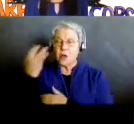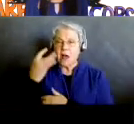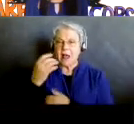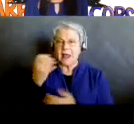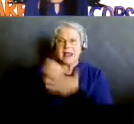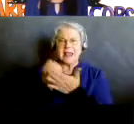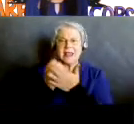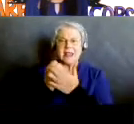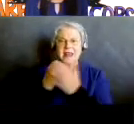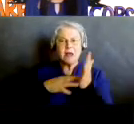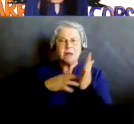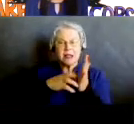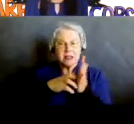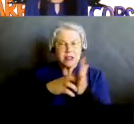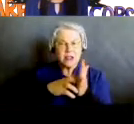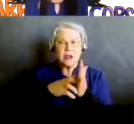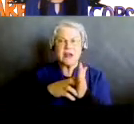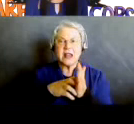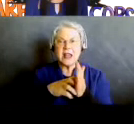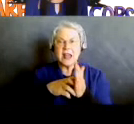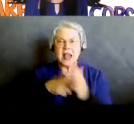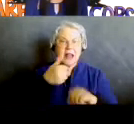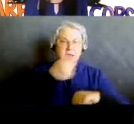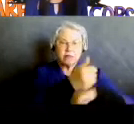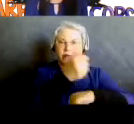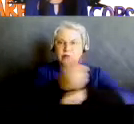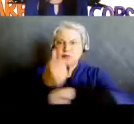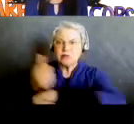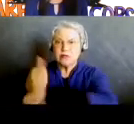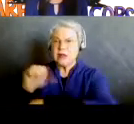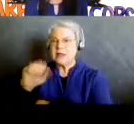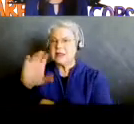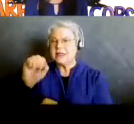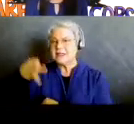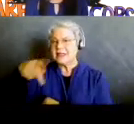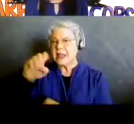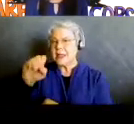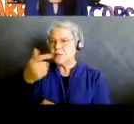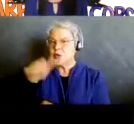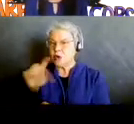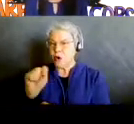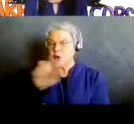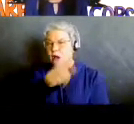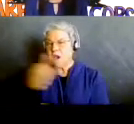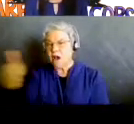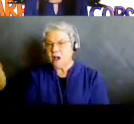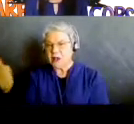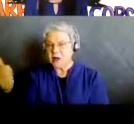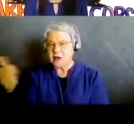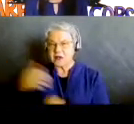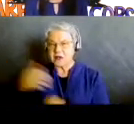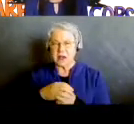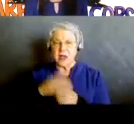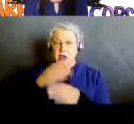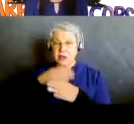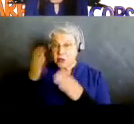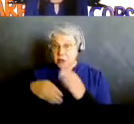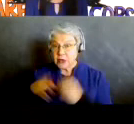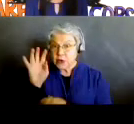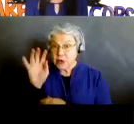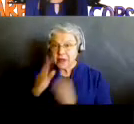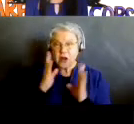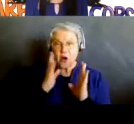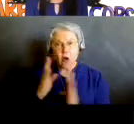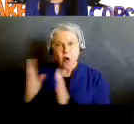and displacing them onto scapegoated others. So the state has dealt with the fallout of that organized abandonment in part